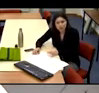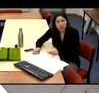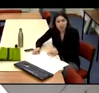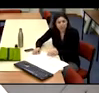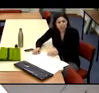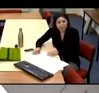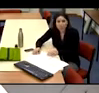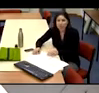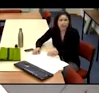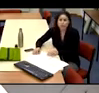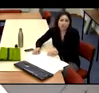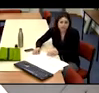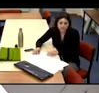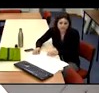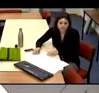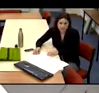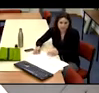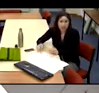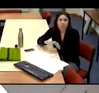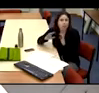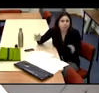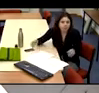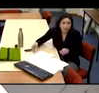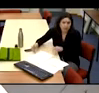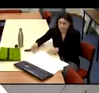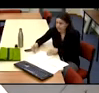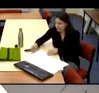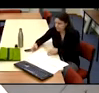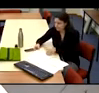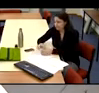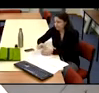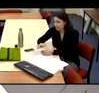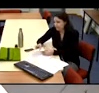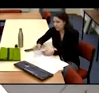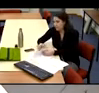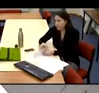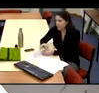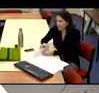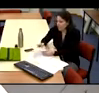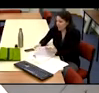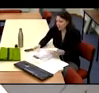belong here, that they're not accepted, that they will never be New Zealanders and will always be refugees.